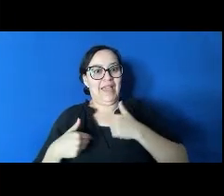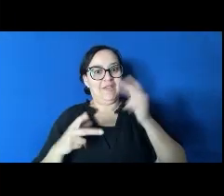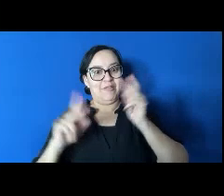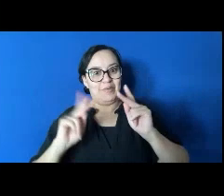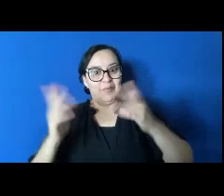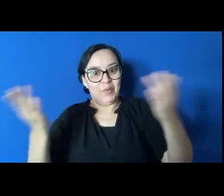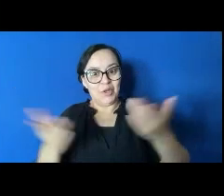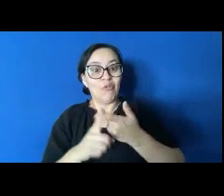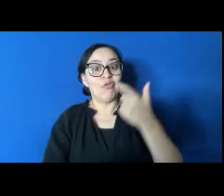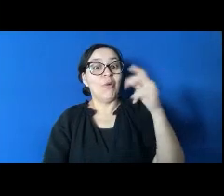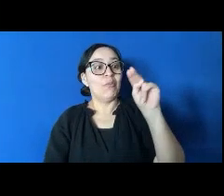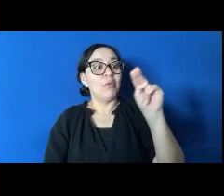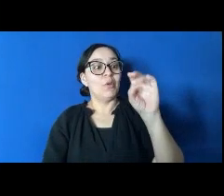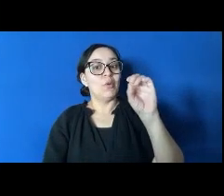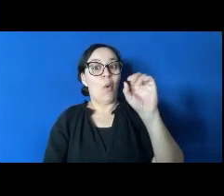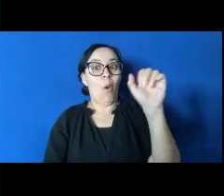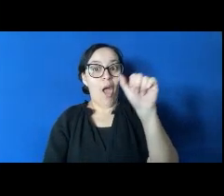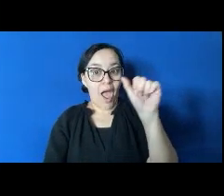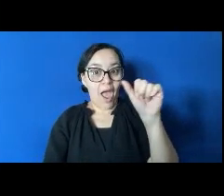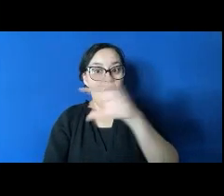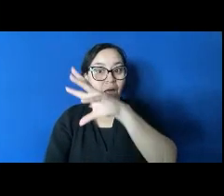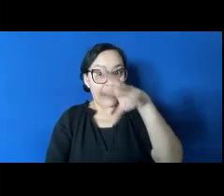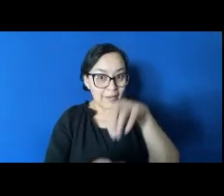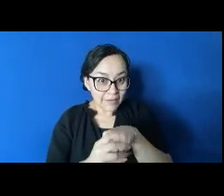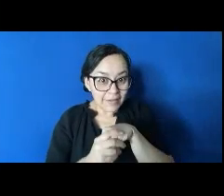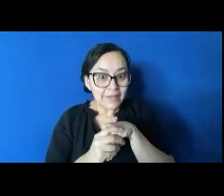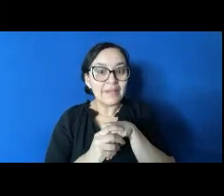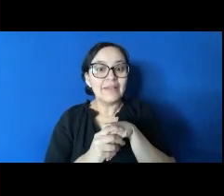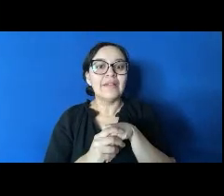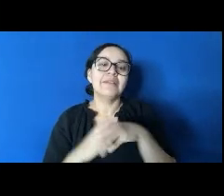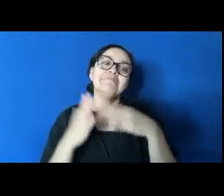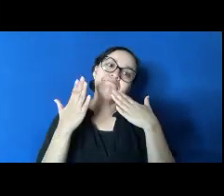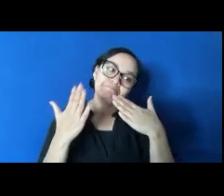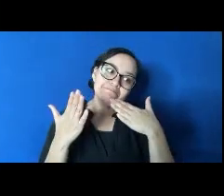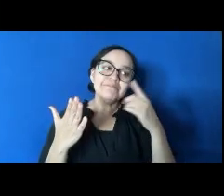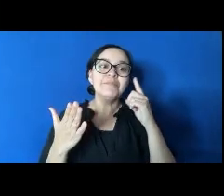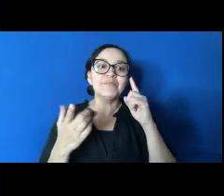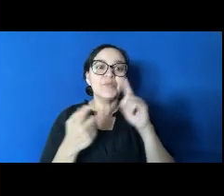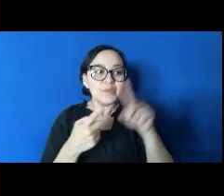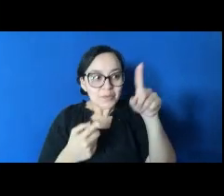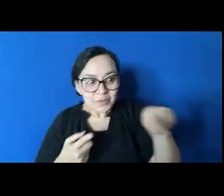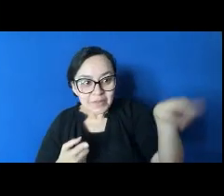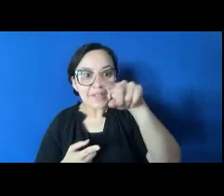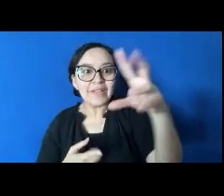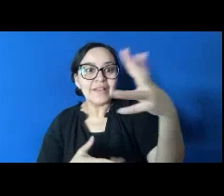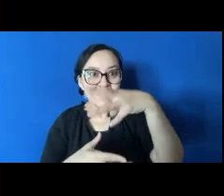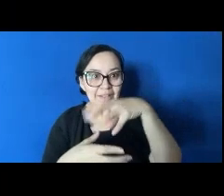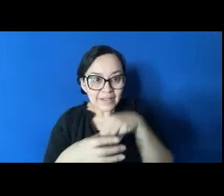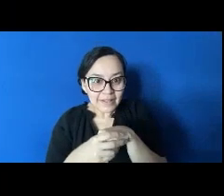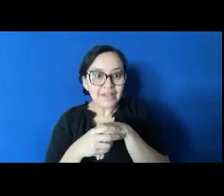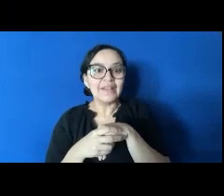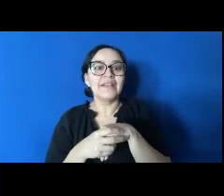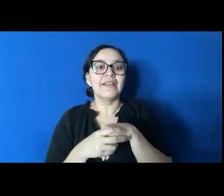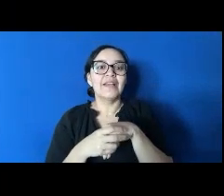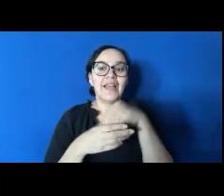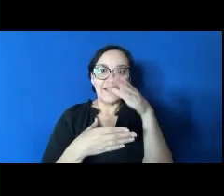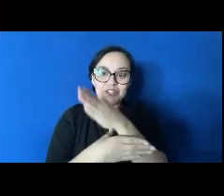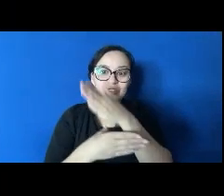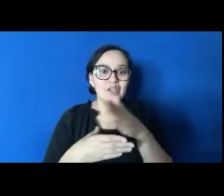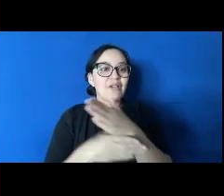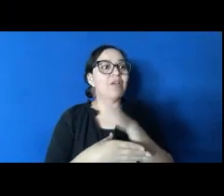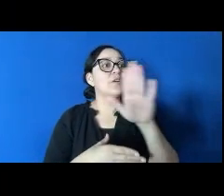la NOAA con nosotros hoy. having people from NOAA with Y us yo today. quiero decir And gracias I a would ellos like to say thank you to para them usar ese media para compartir sus